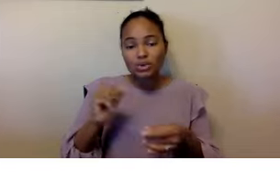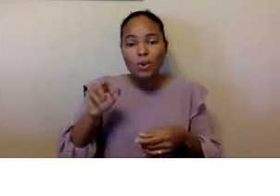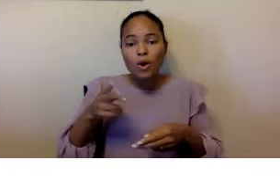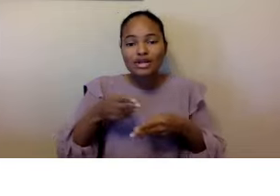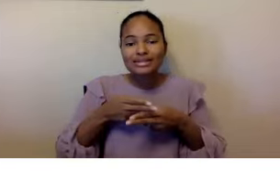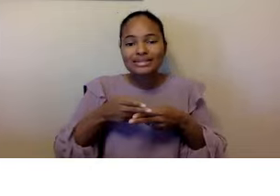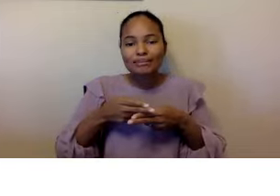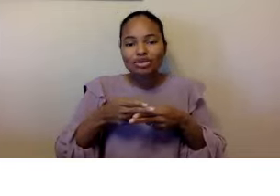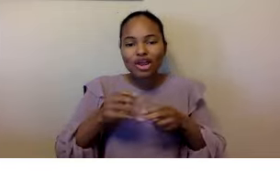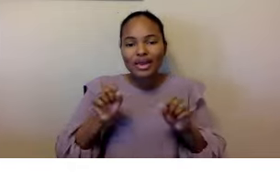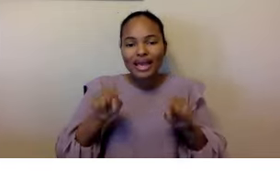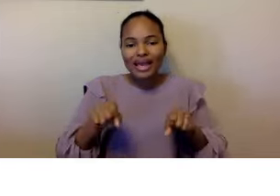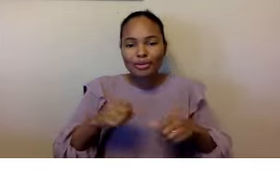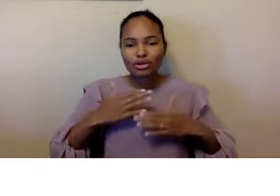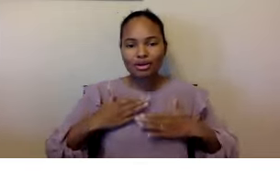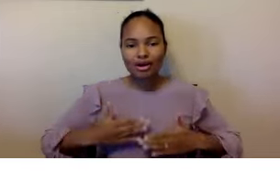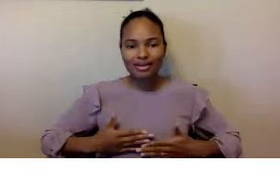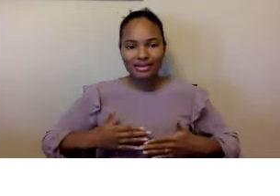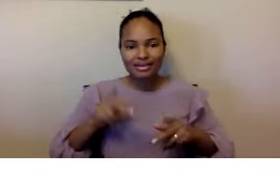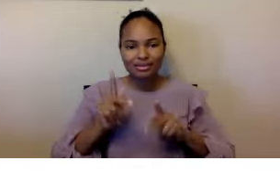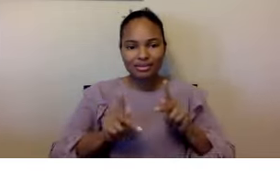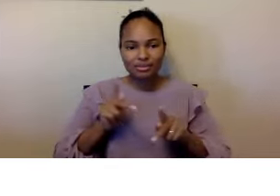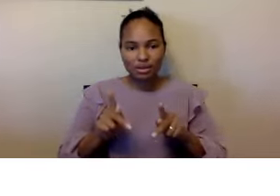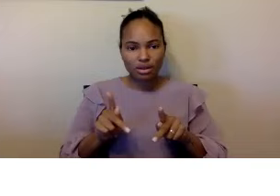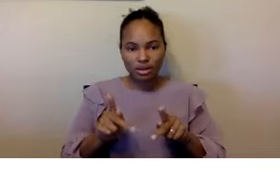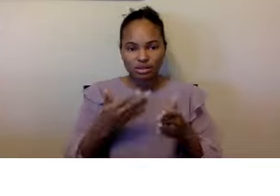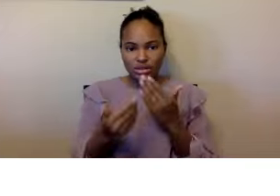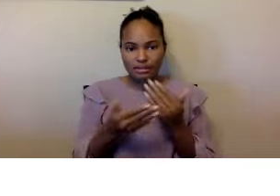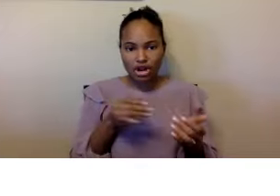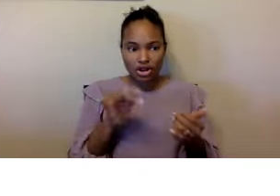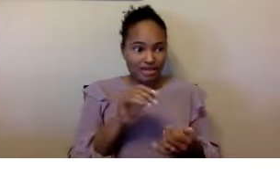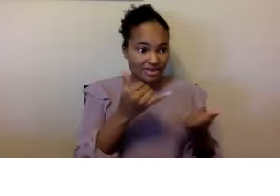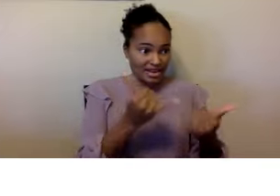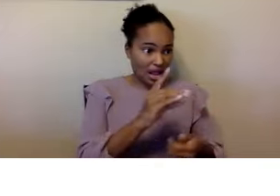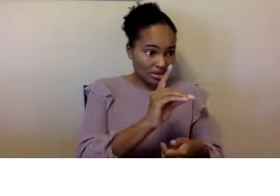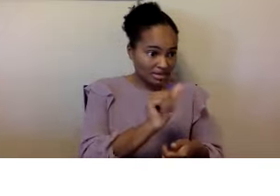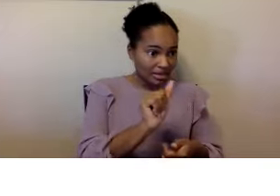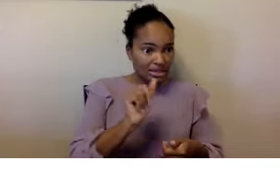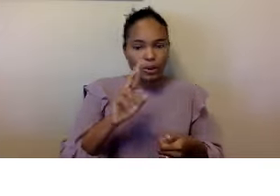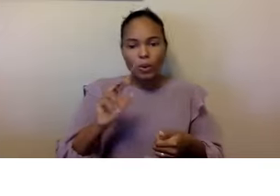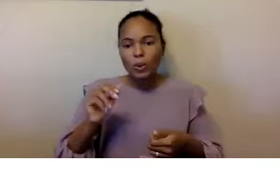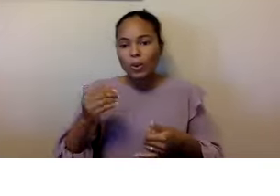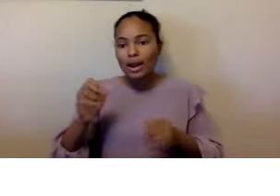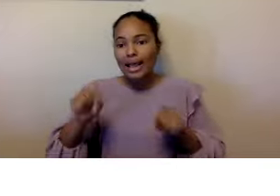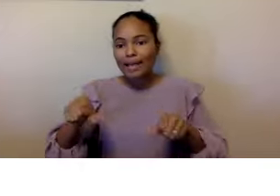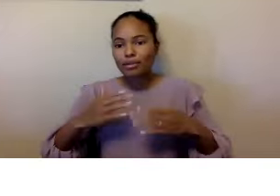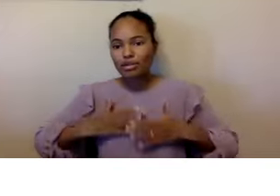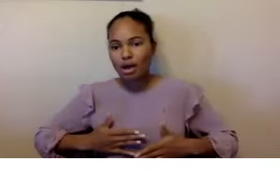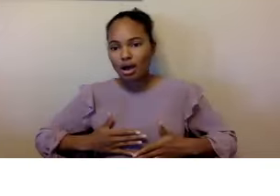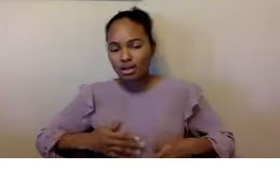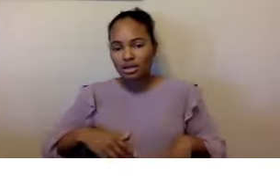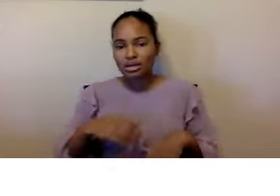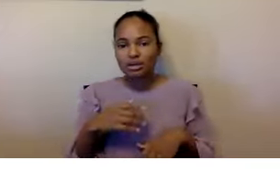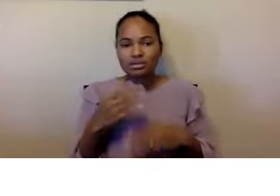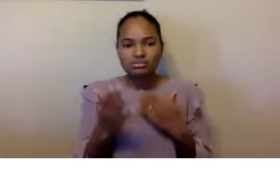temporary able-bodied people, whether you are with a disability now or not, I feel